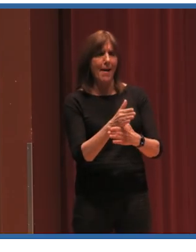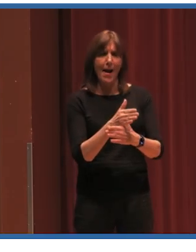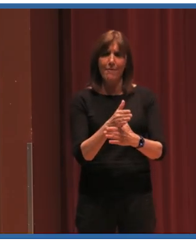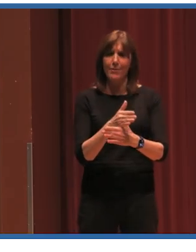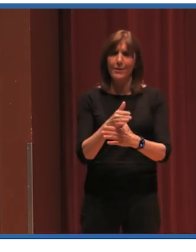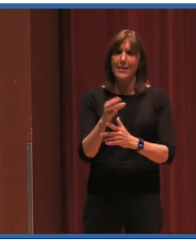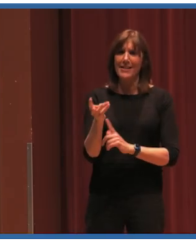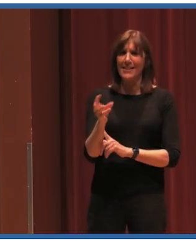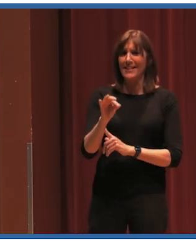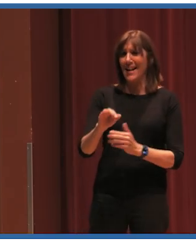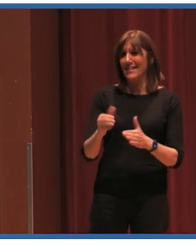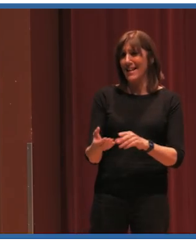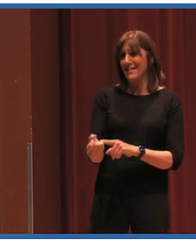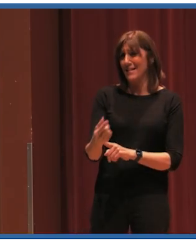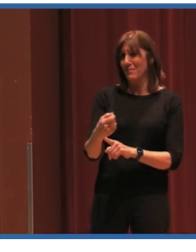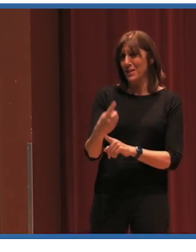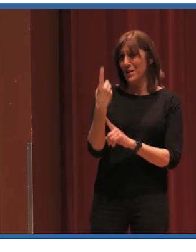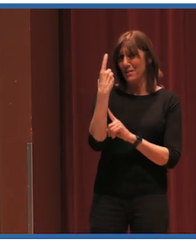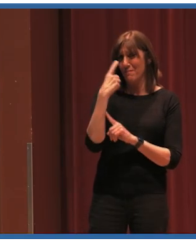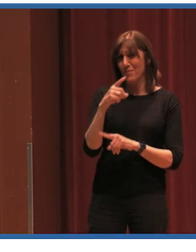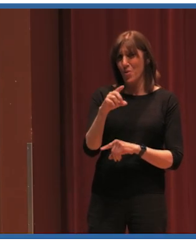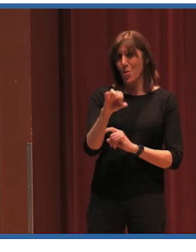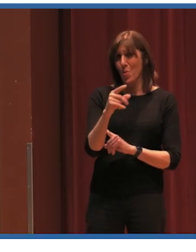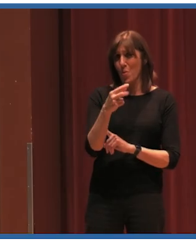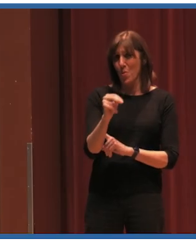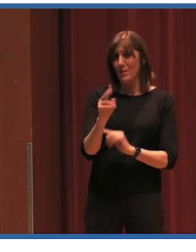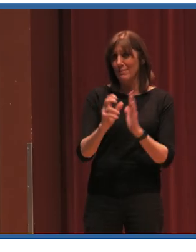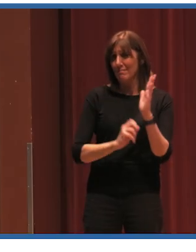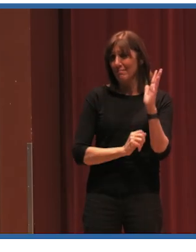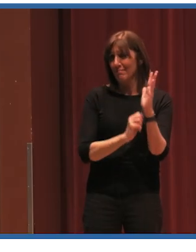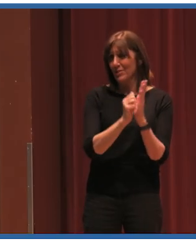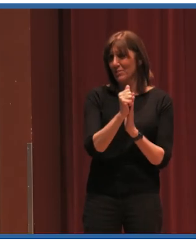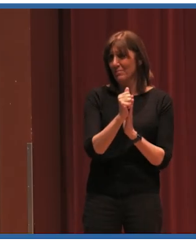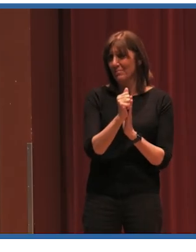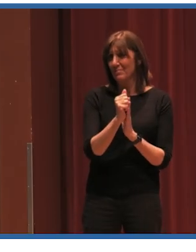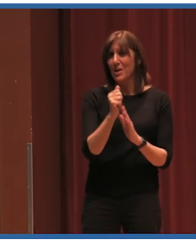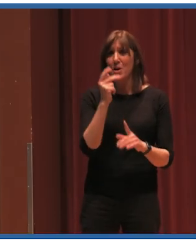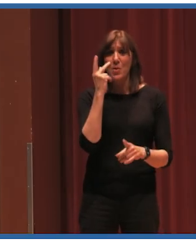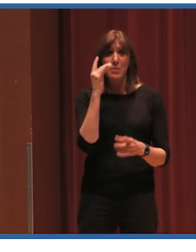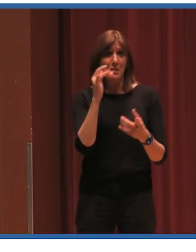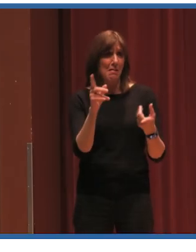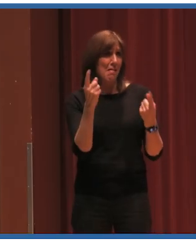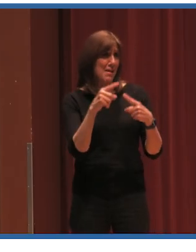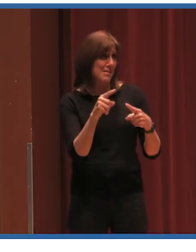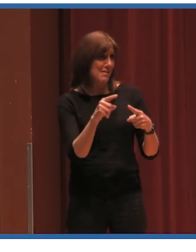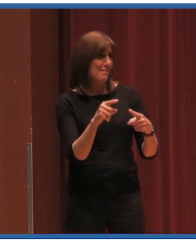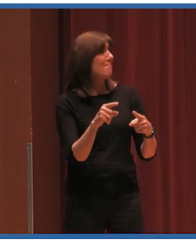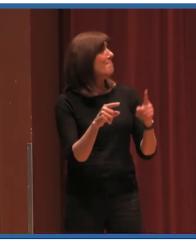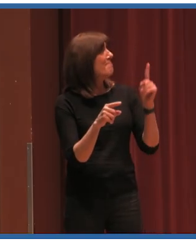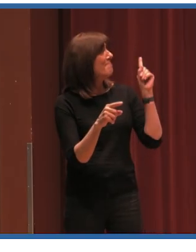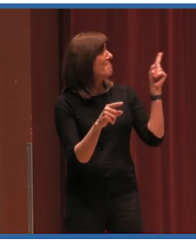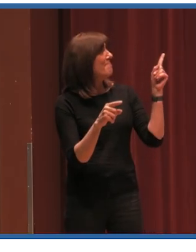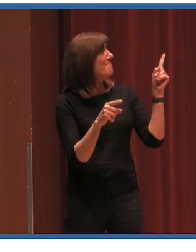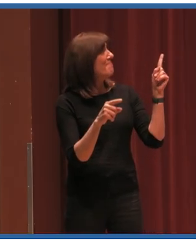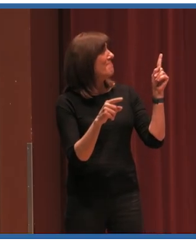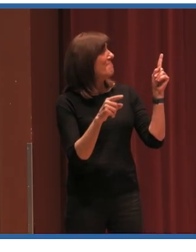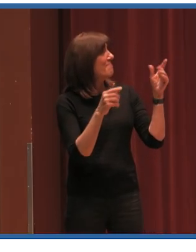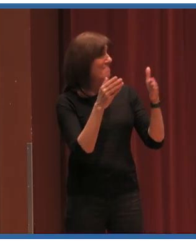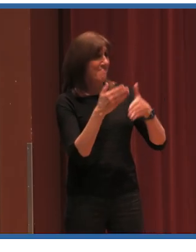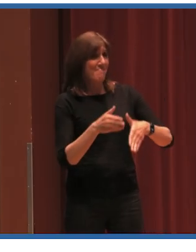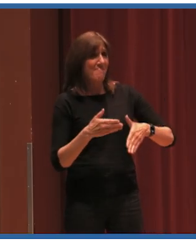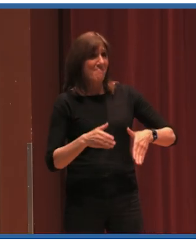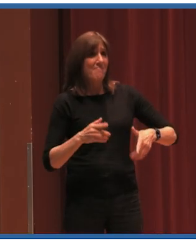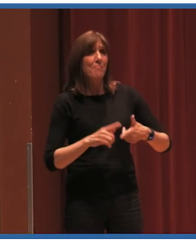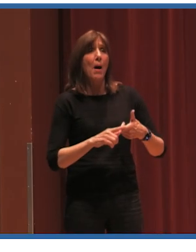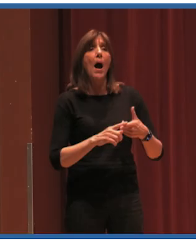69 deaths per year for colorectal cancer. We see this broken down by incidence